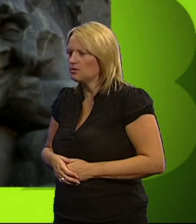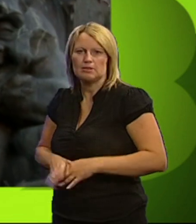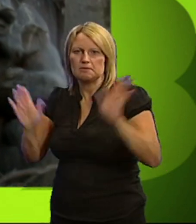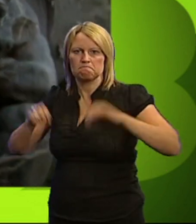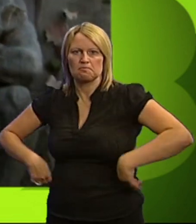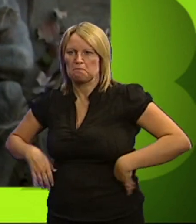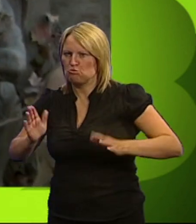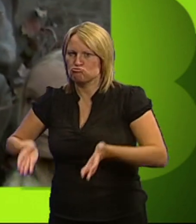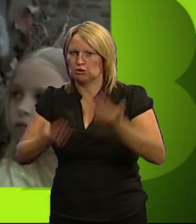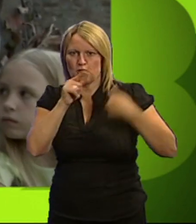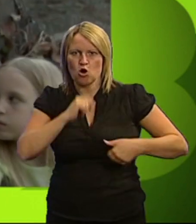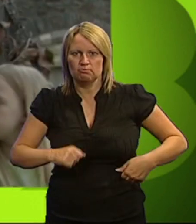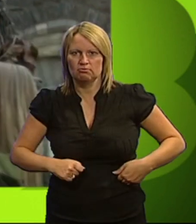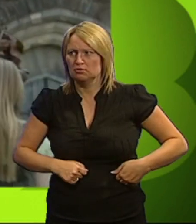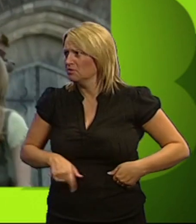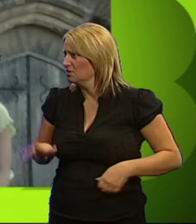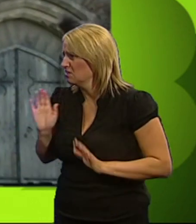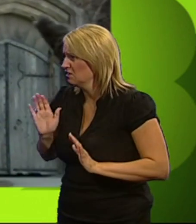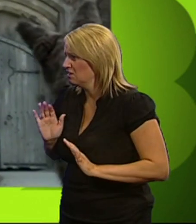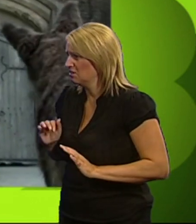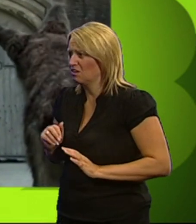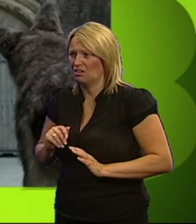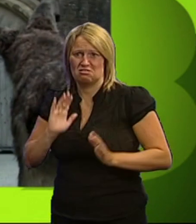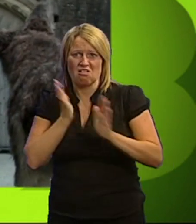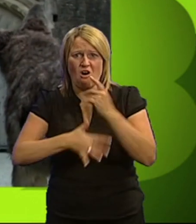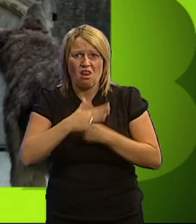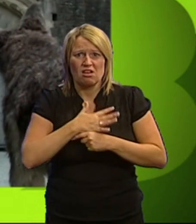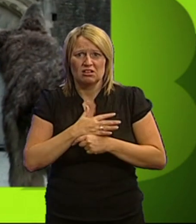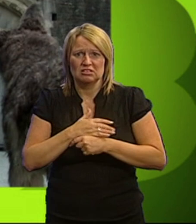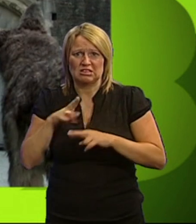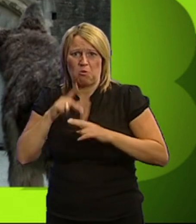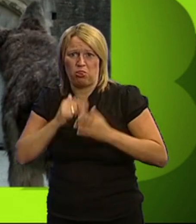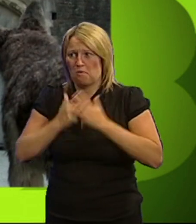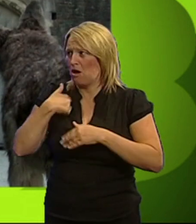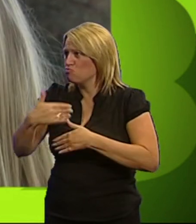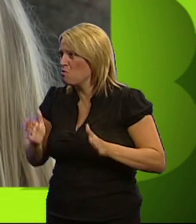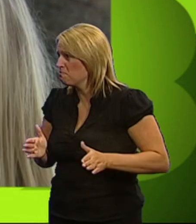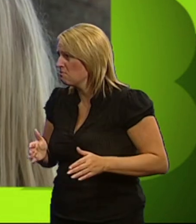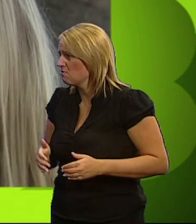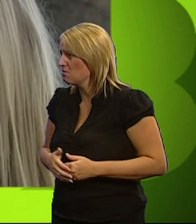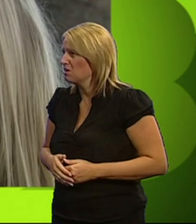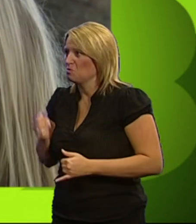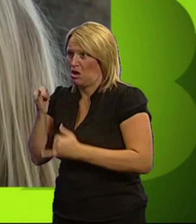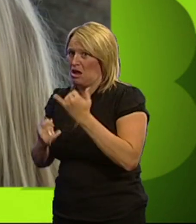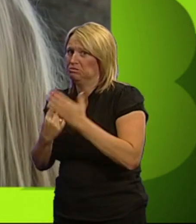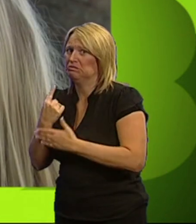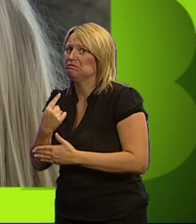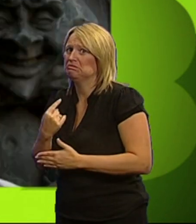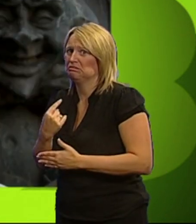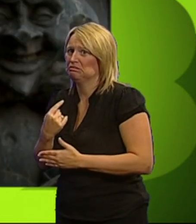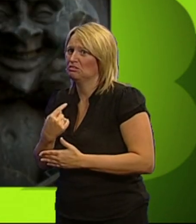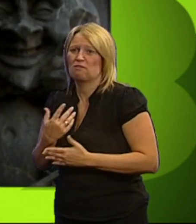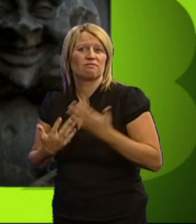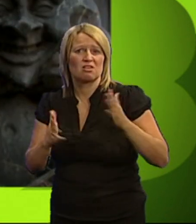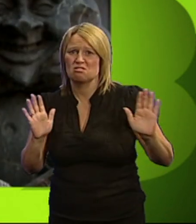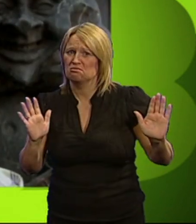Right, that's it. I've got to get rid of her. Are you serious? Yeah, she'll ruin everything. Dad's already thrown me out of my room. There are worse things that could happen.